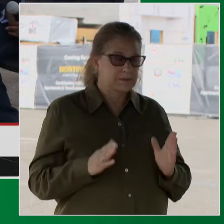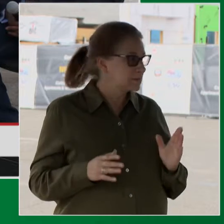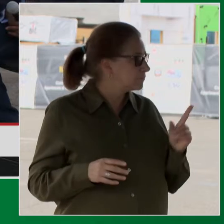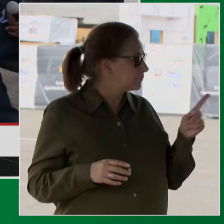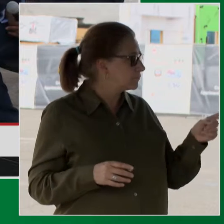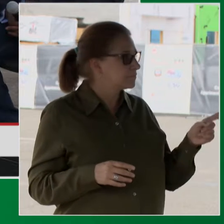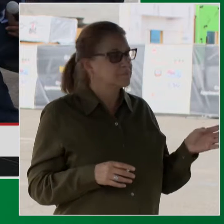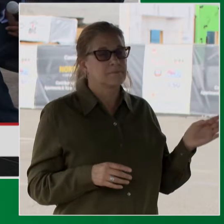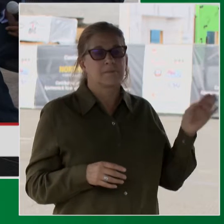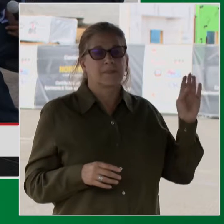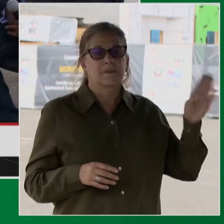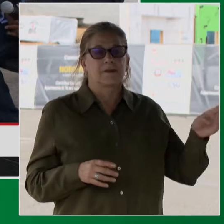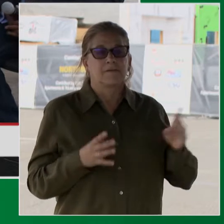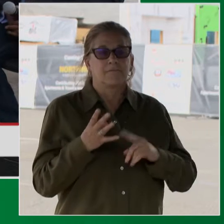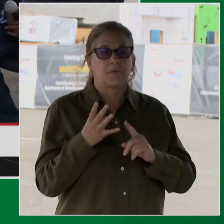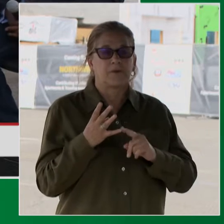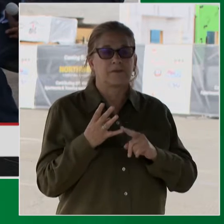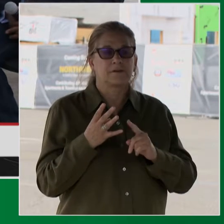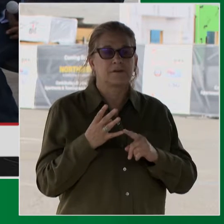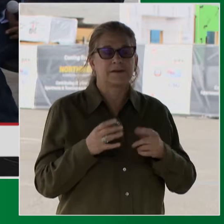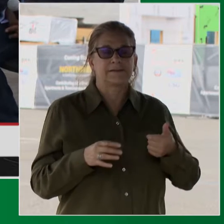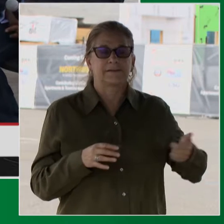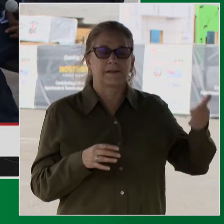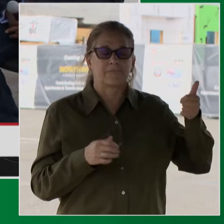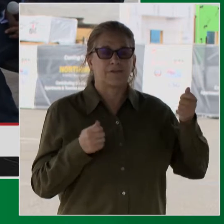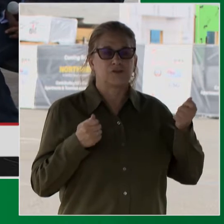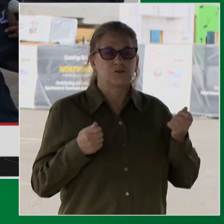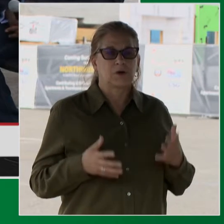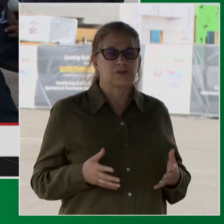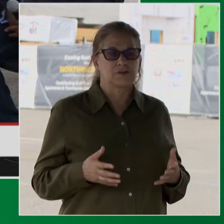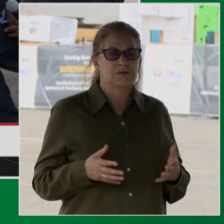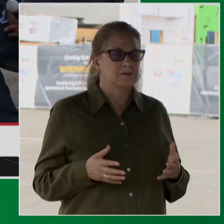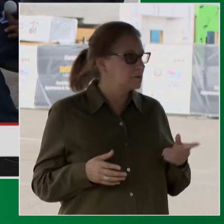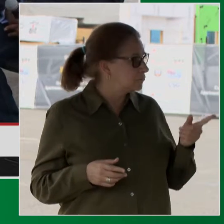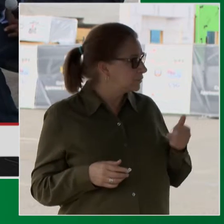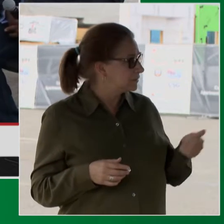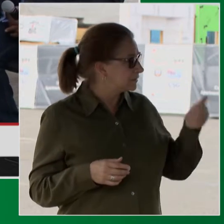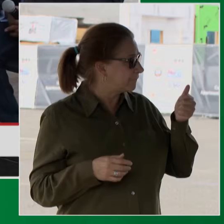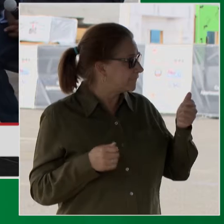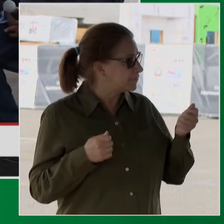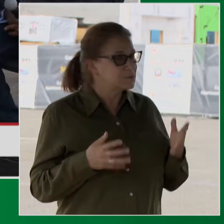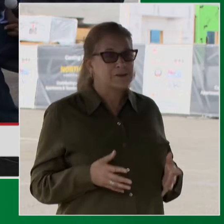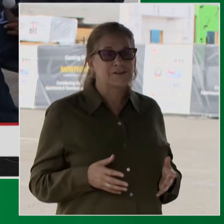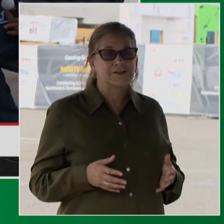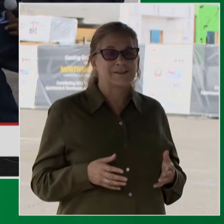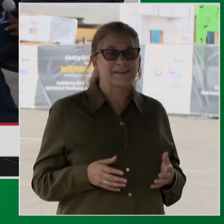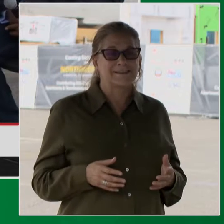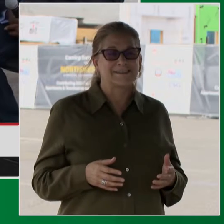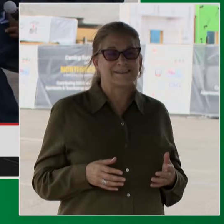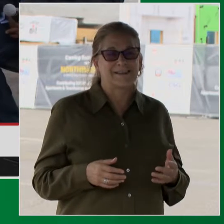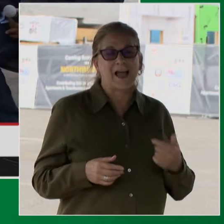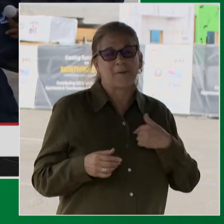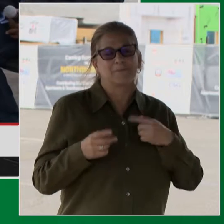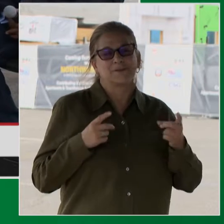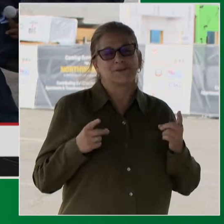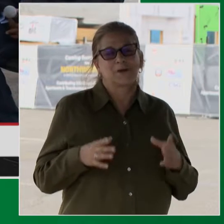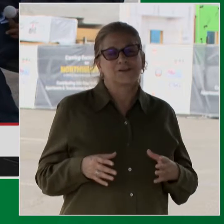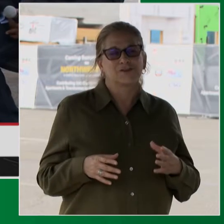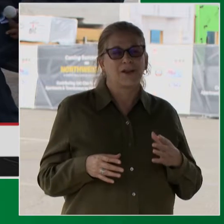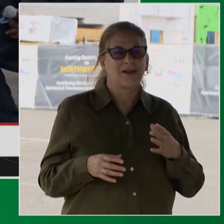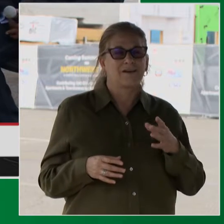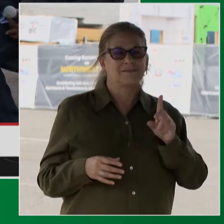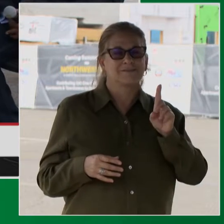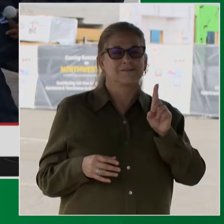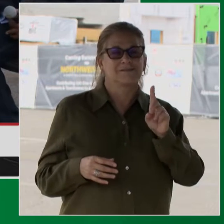Director, Executive Director? What do you go by? Executive Director? Director? Christopher Donald of the DC Housing